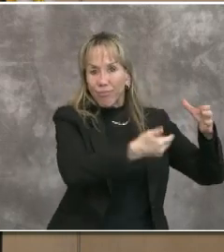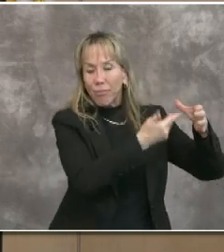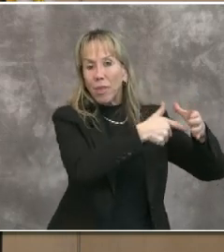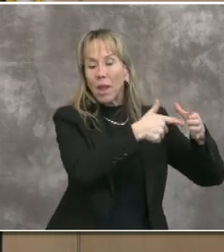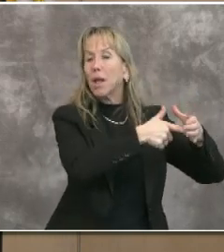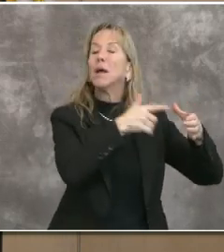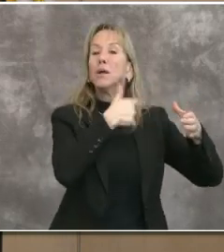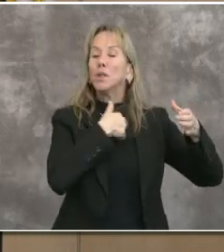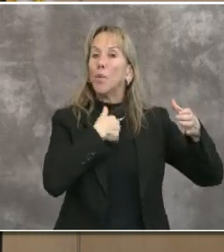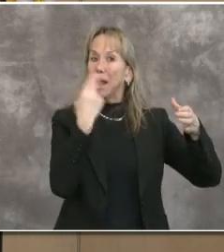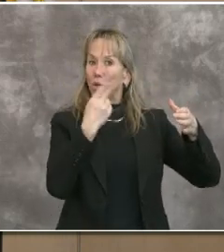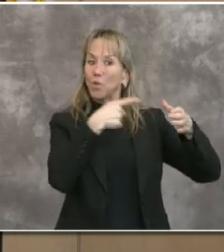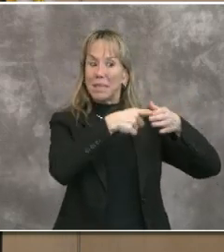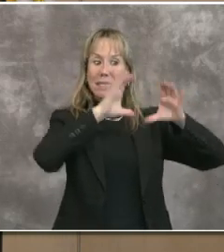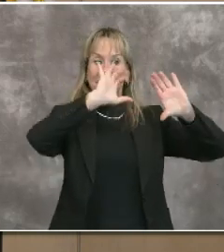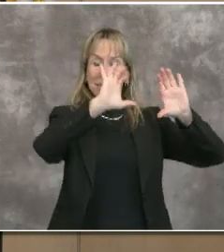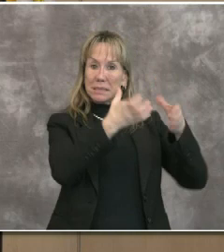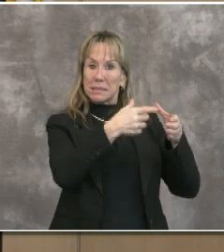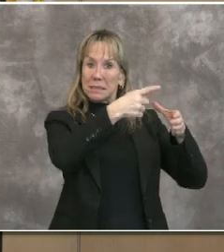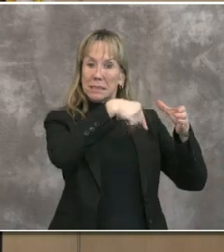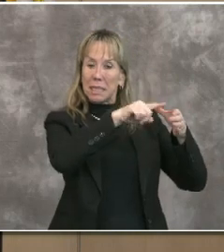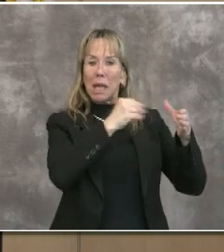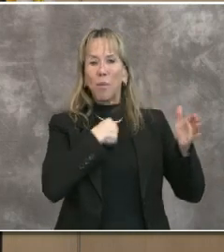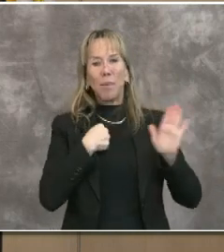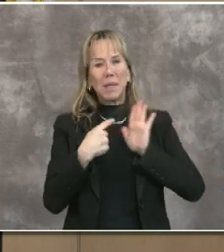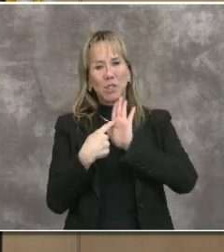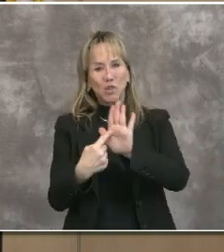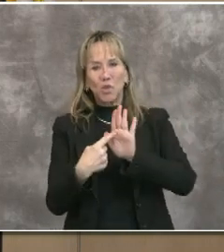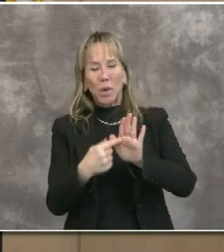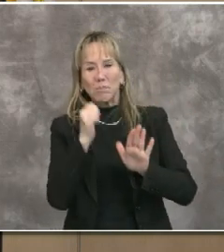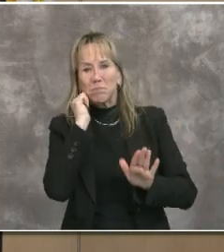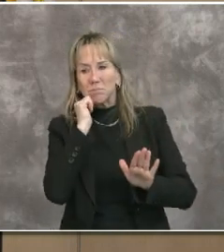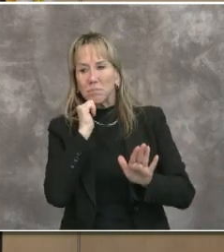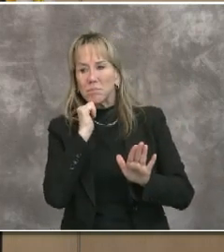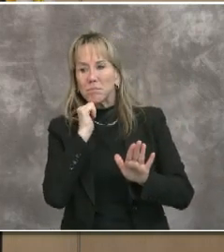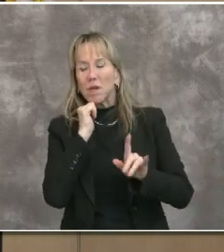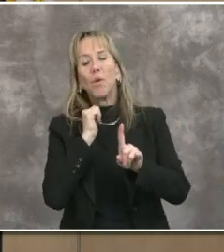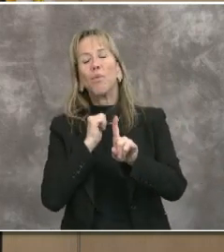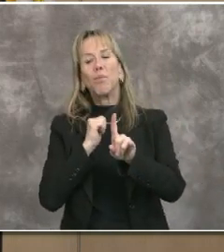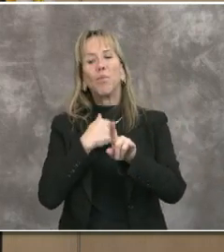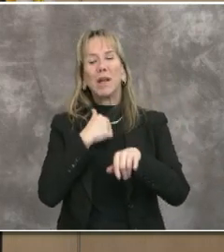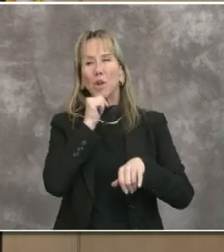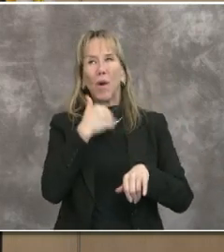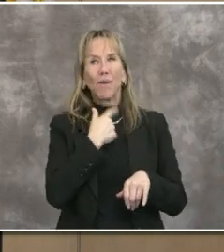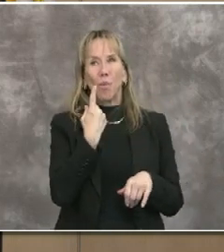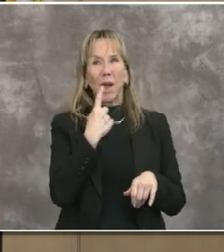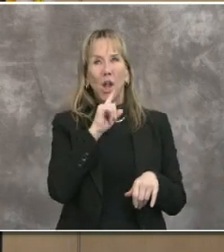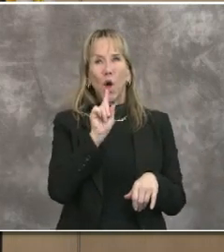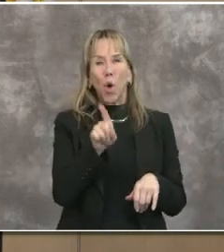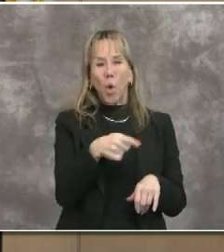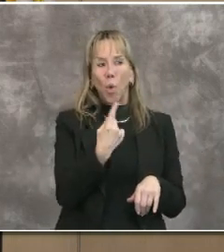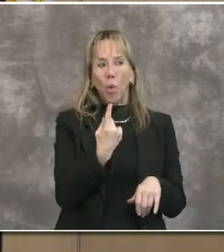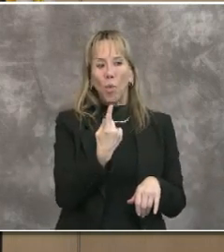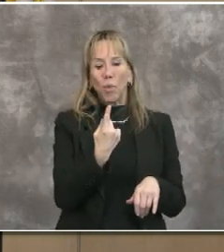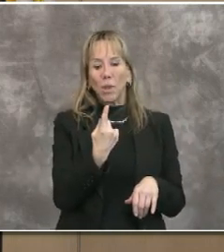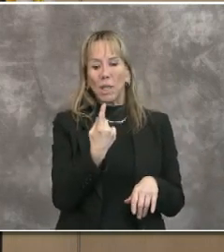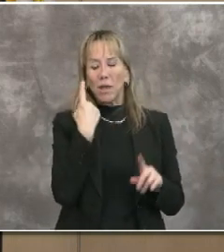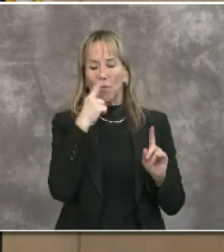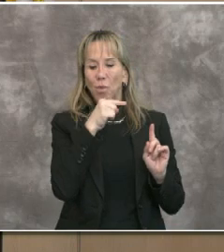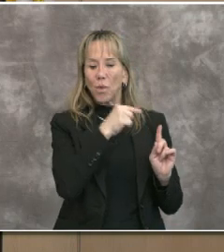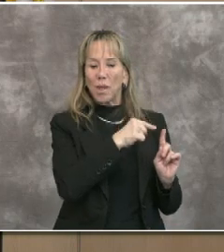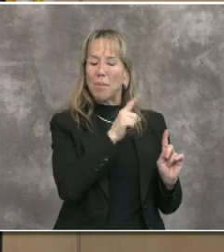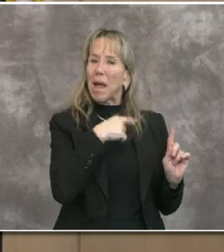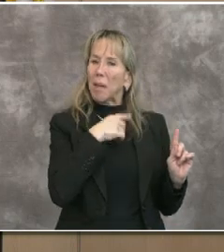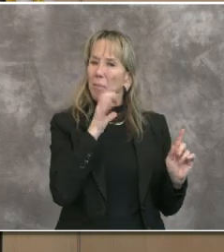And we have, actually, if we can show, actually, we don't have a slide for that, but I think we had over